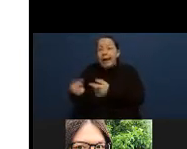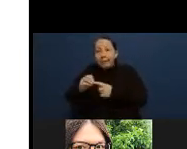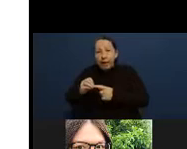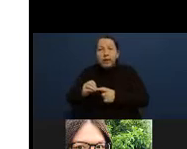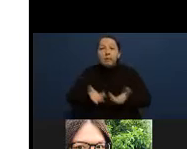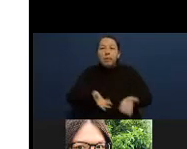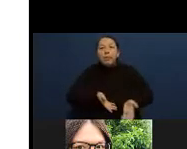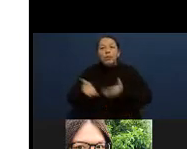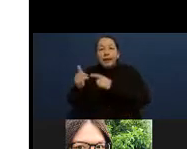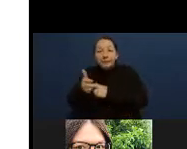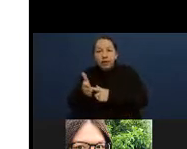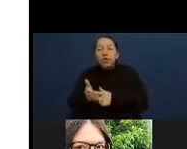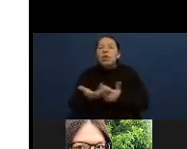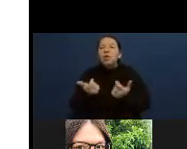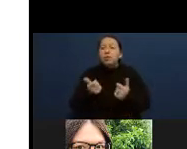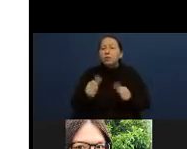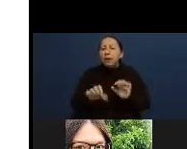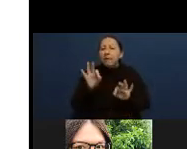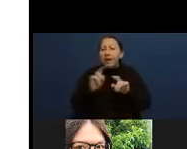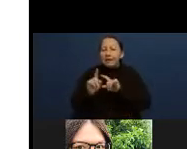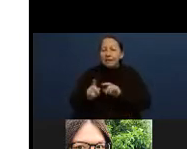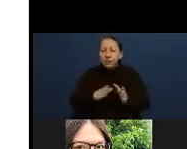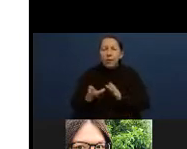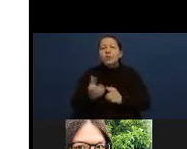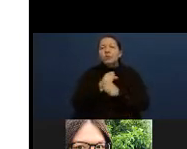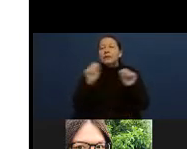ways that we're able to safely integrate